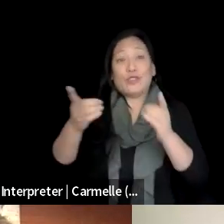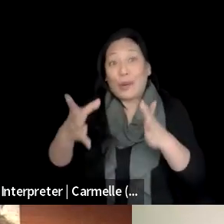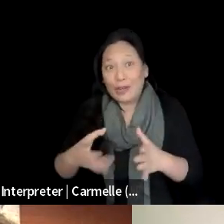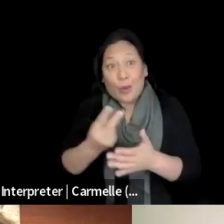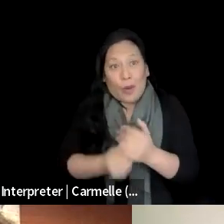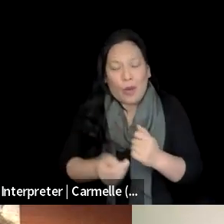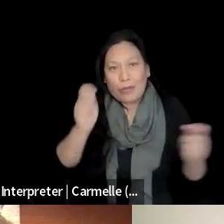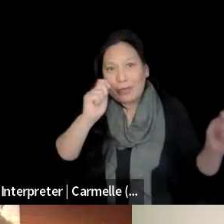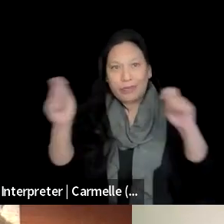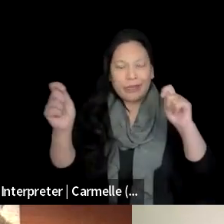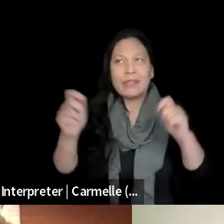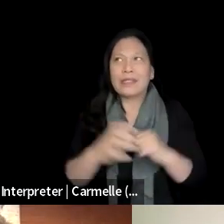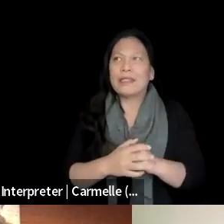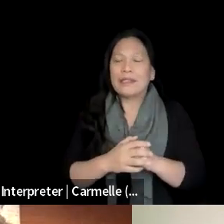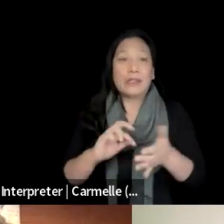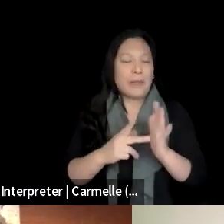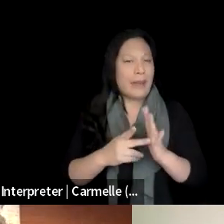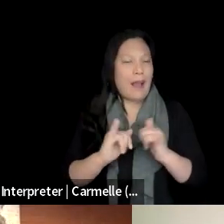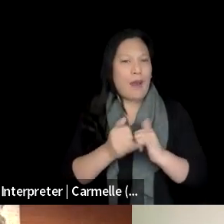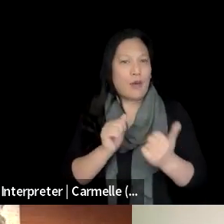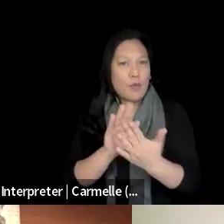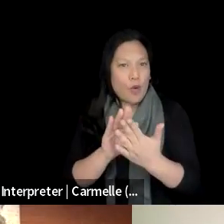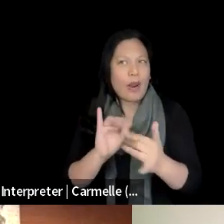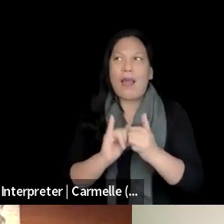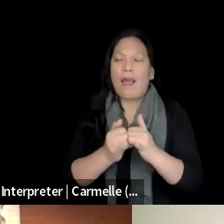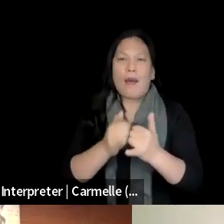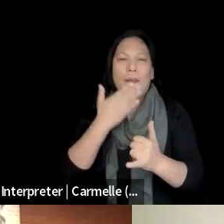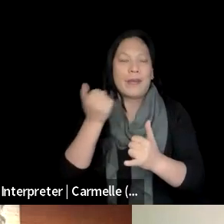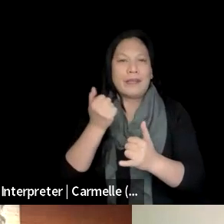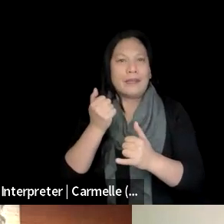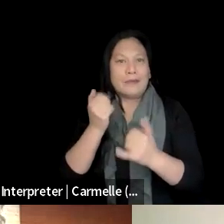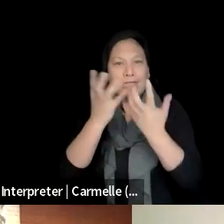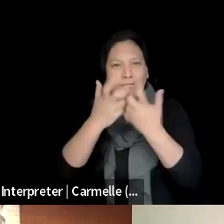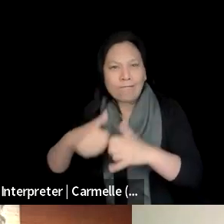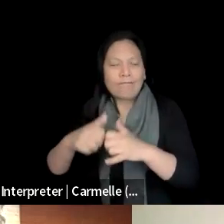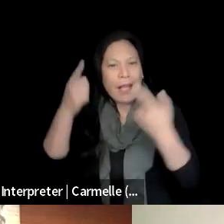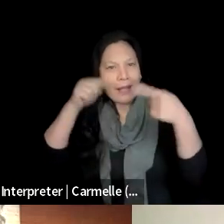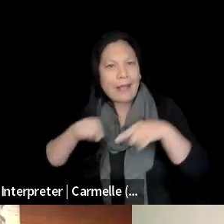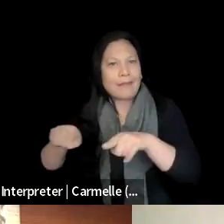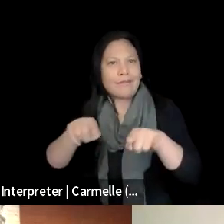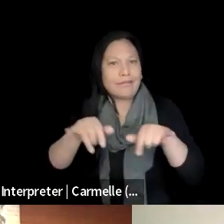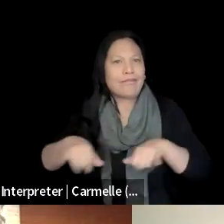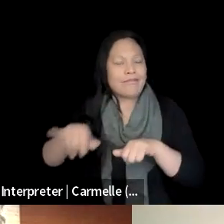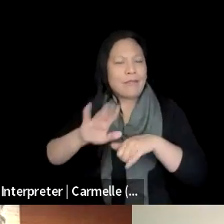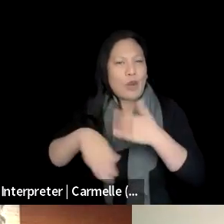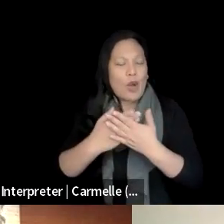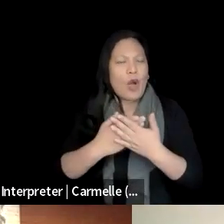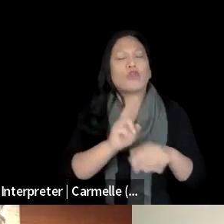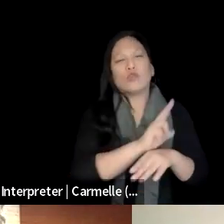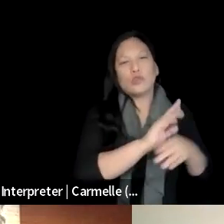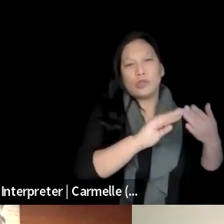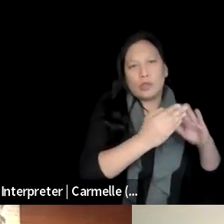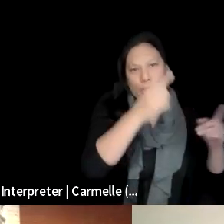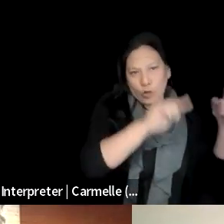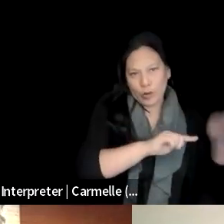to make that work for everybody is the community agreement. I want to hear more about that. I'm also struck by this idea of